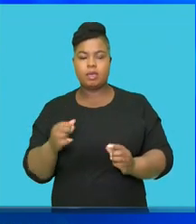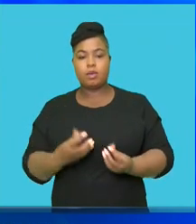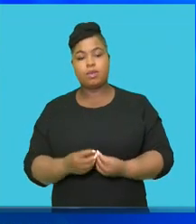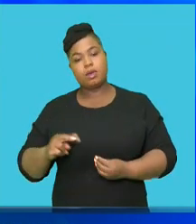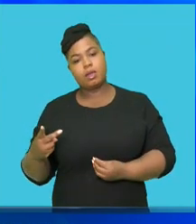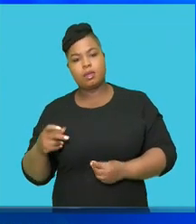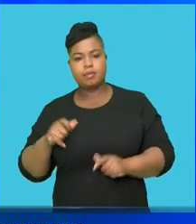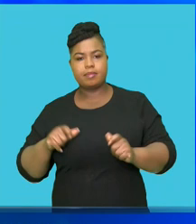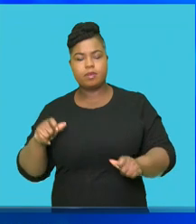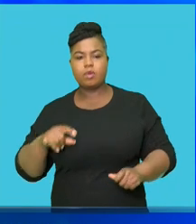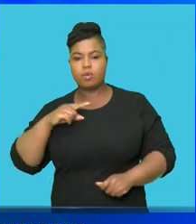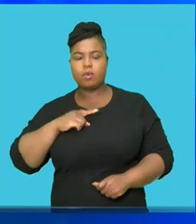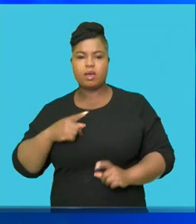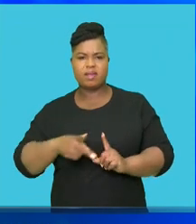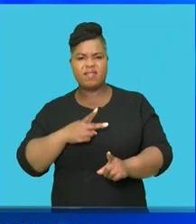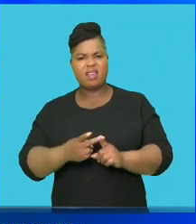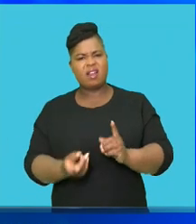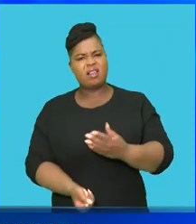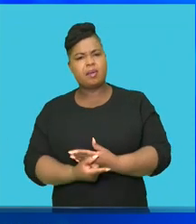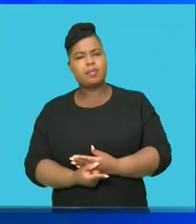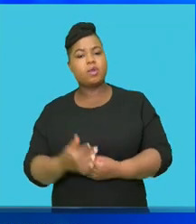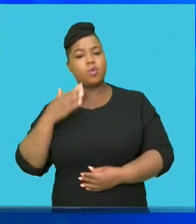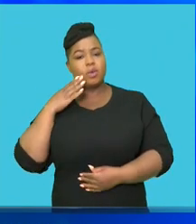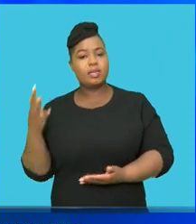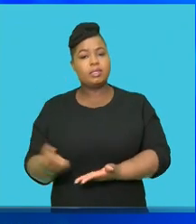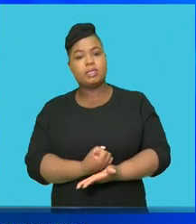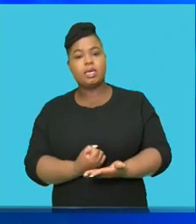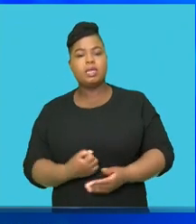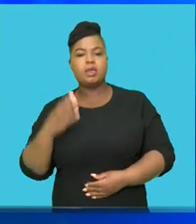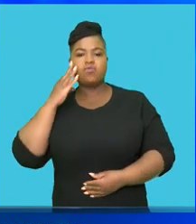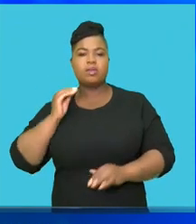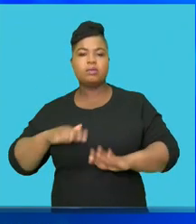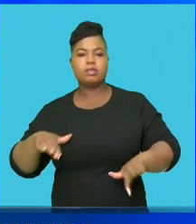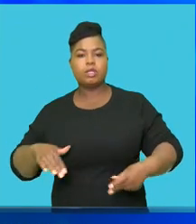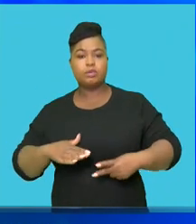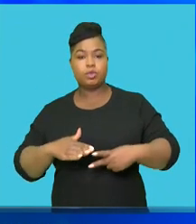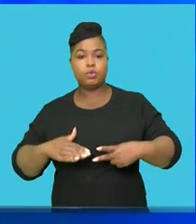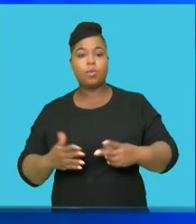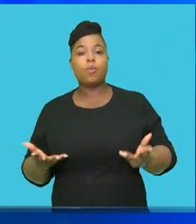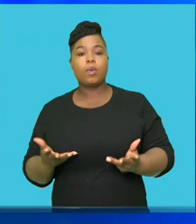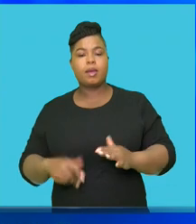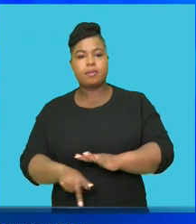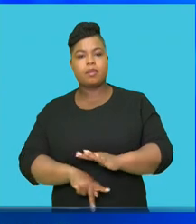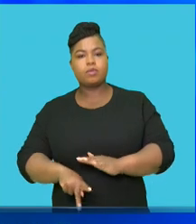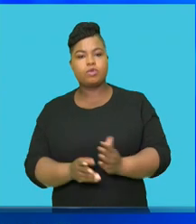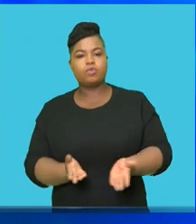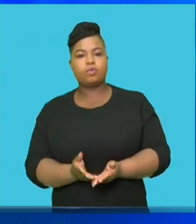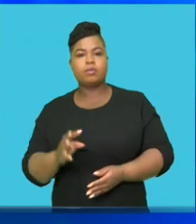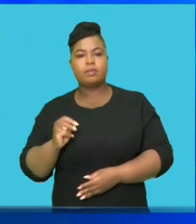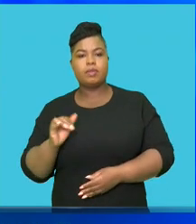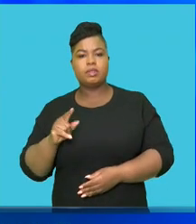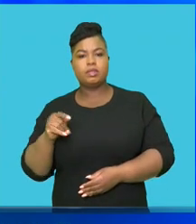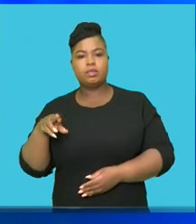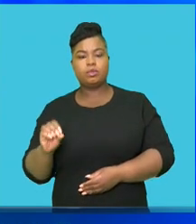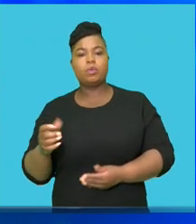luangobudlo bongela umubunakali swenge tuba kukuchwa gengane abazuglona baki ababini kuisikolo samabanga apanzi matiti so primary